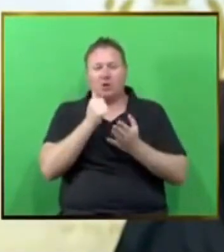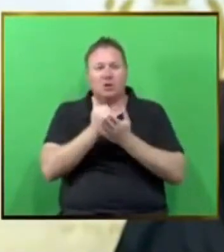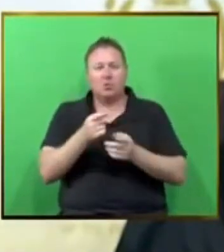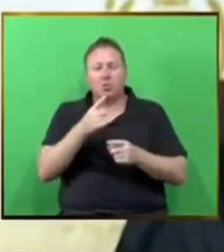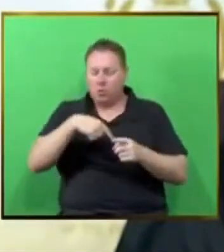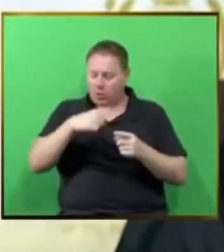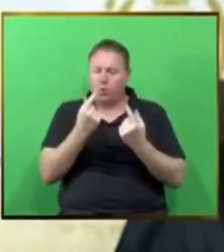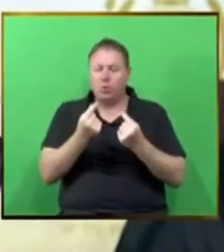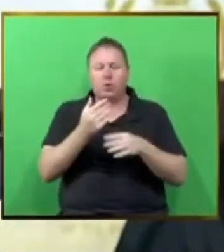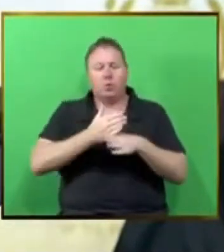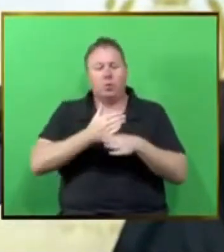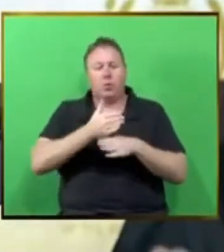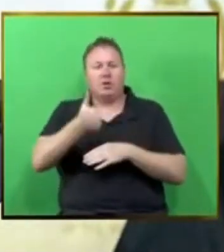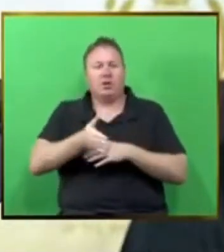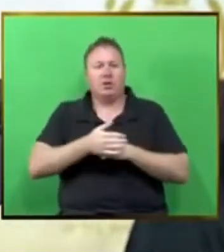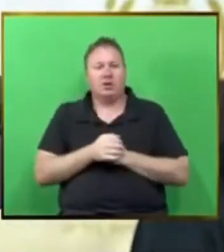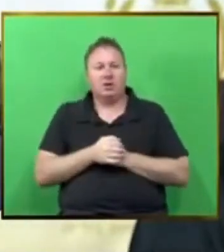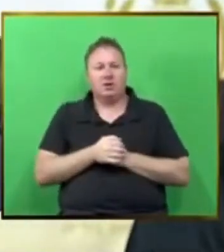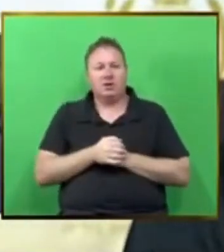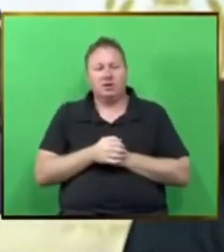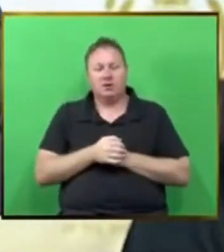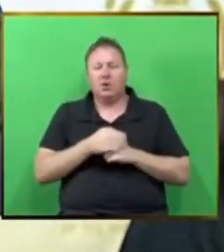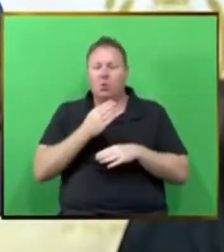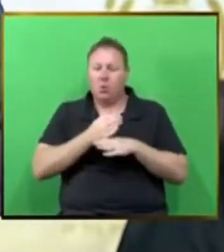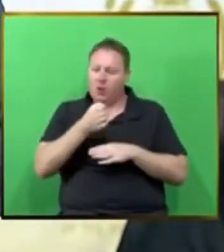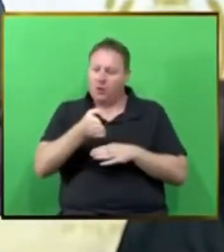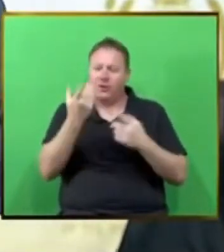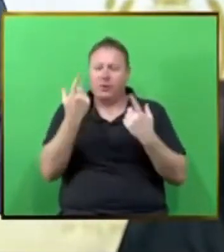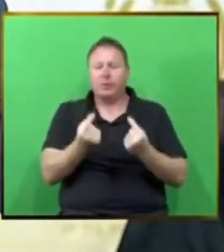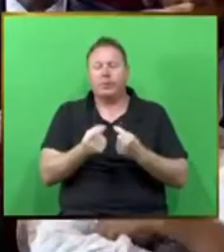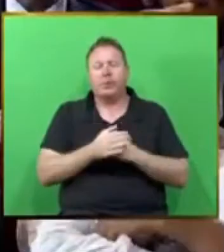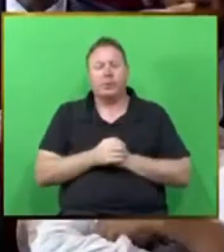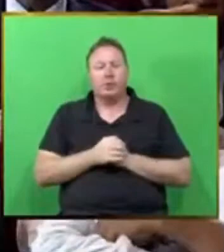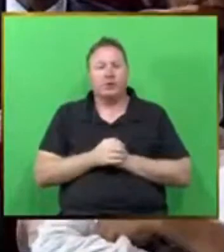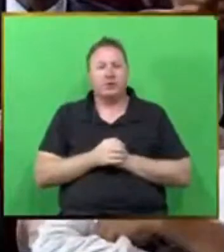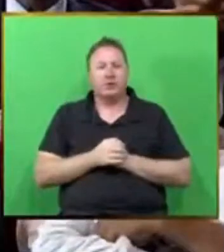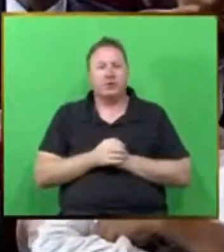work. We're doing the work.